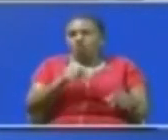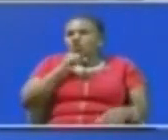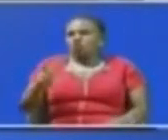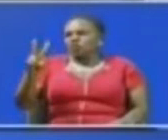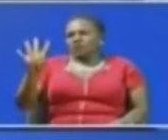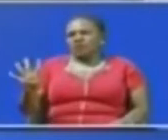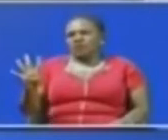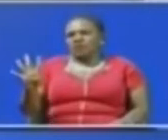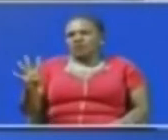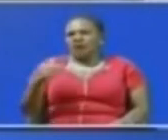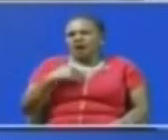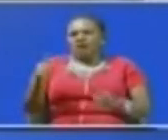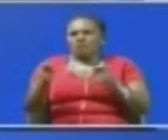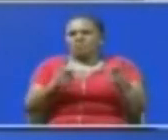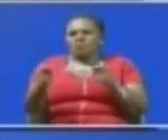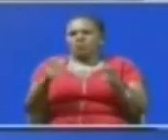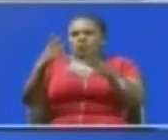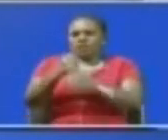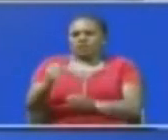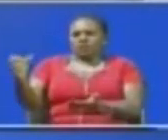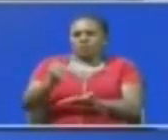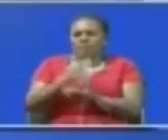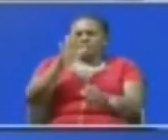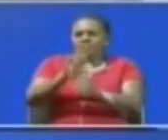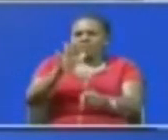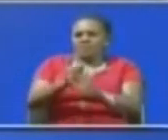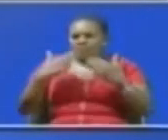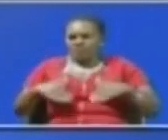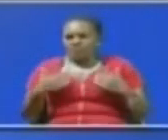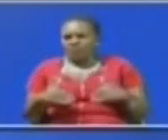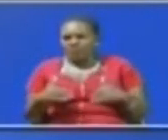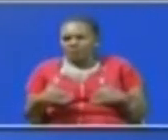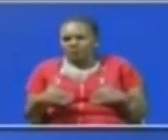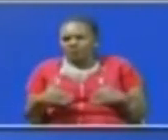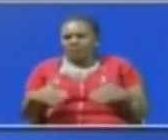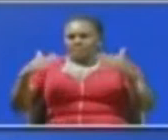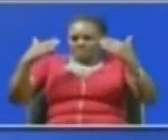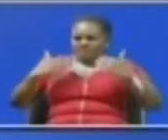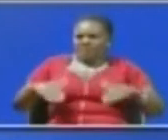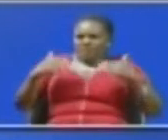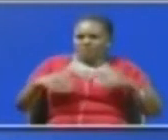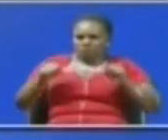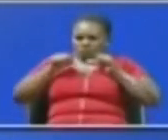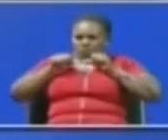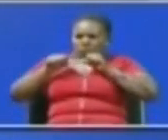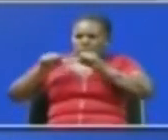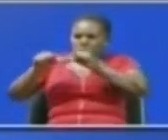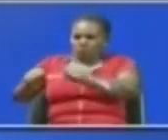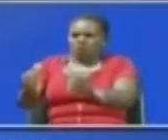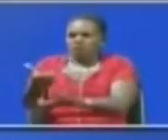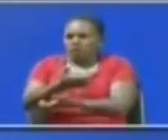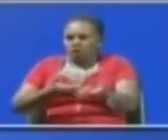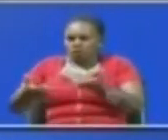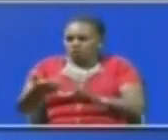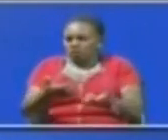25-year-old running a company that's employing hundreds of people. The people who sustain this economy